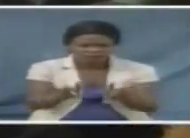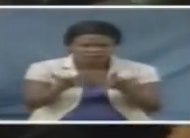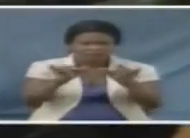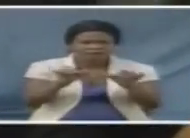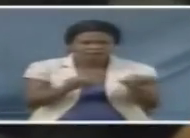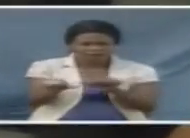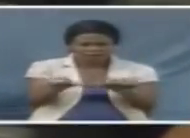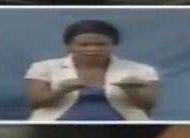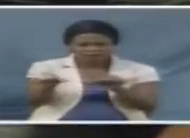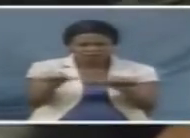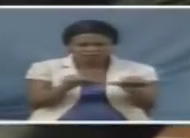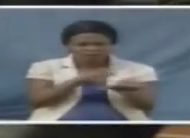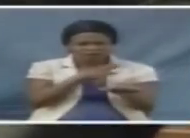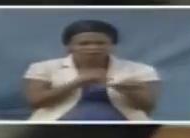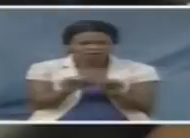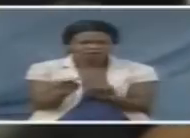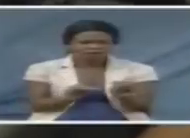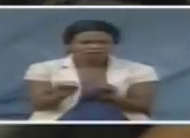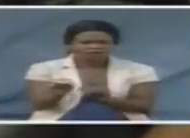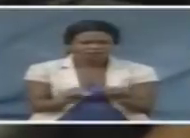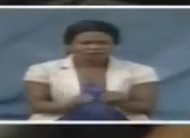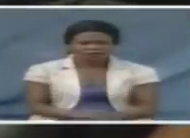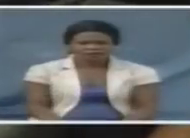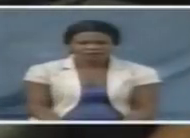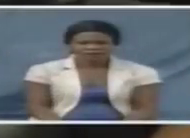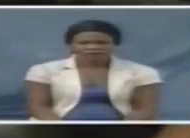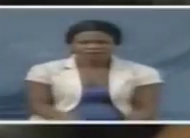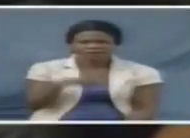spending agencies. Land